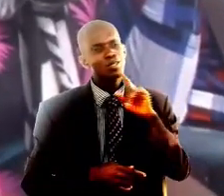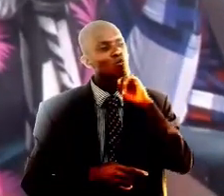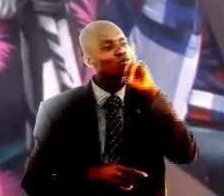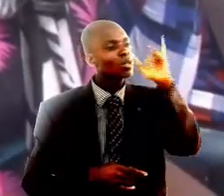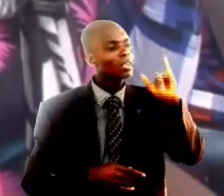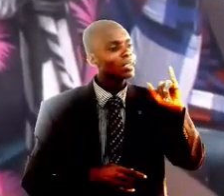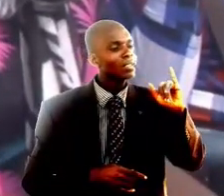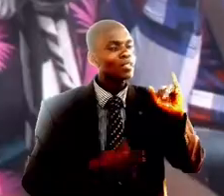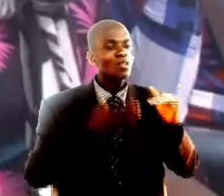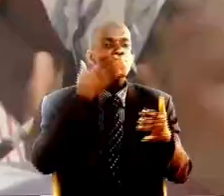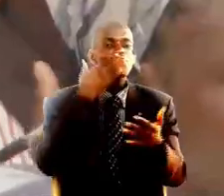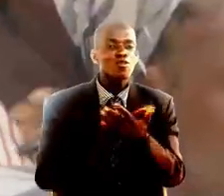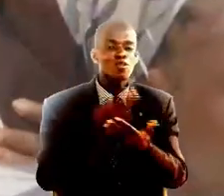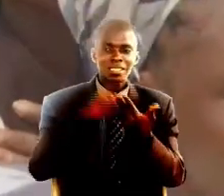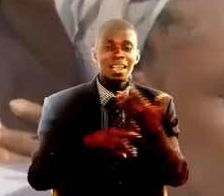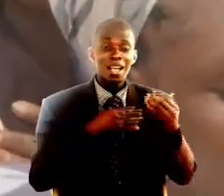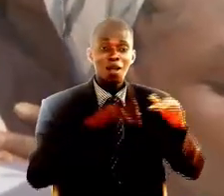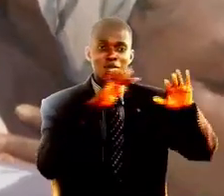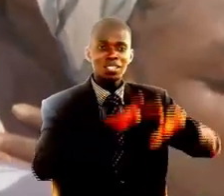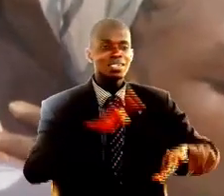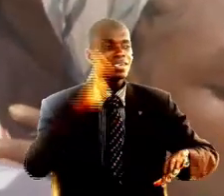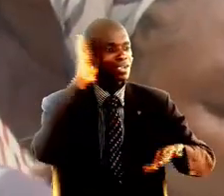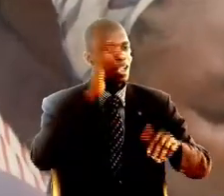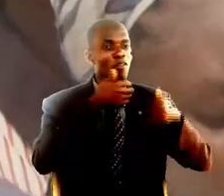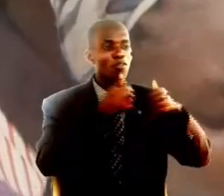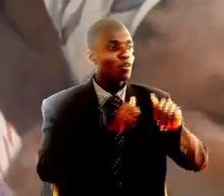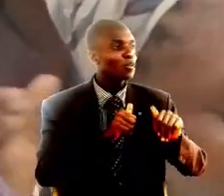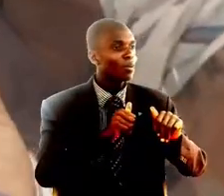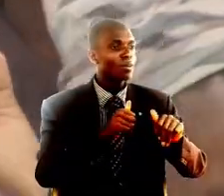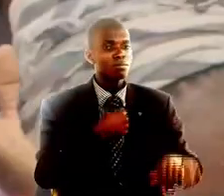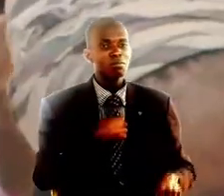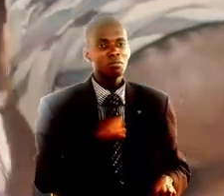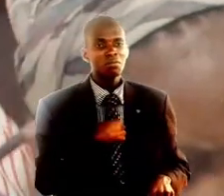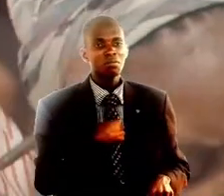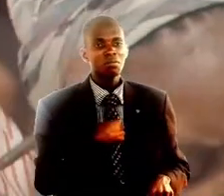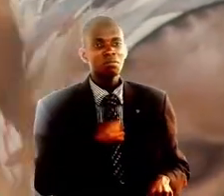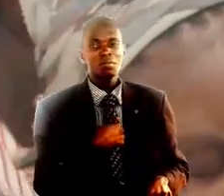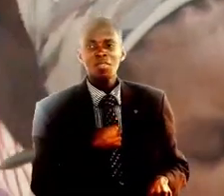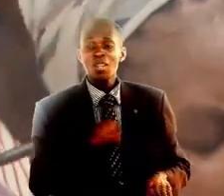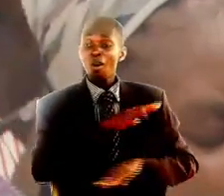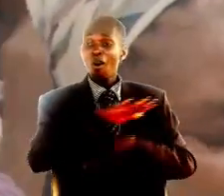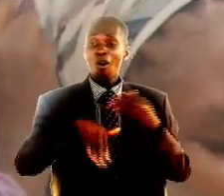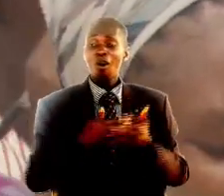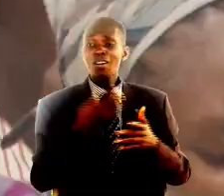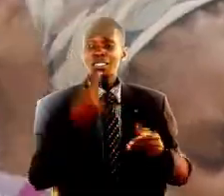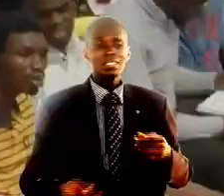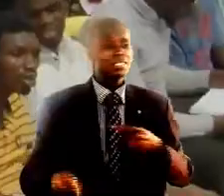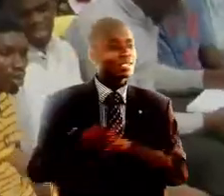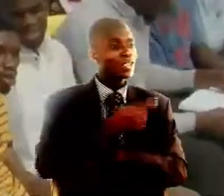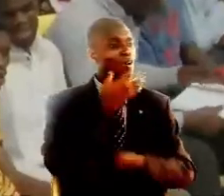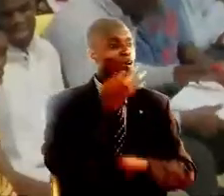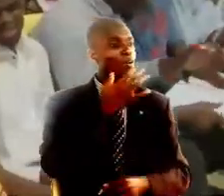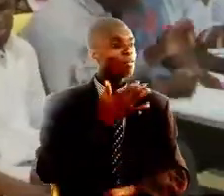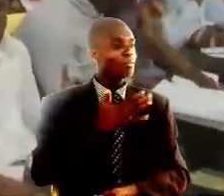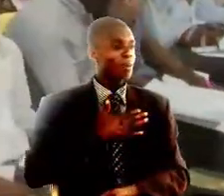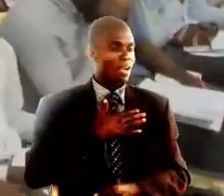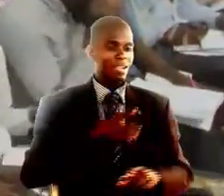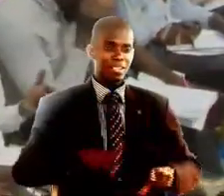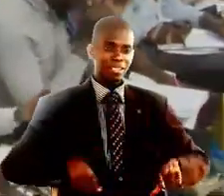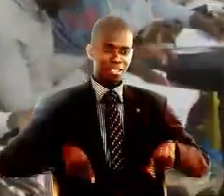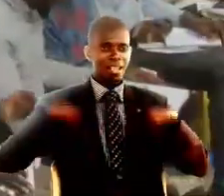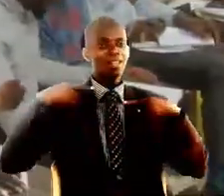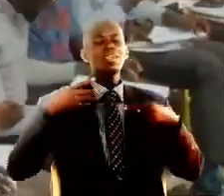Goodness and mercy will follow you all the days of your life, and you will live forever with him in